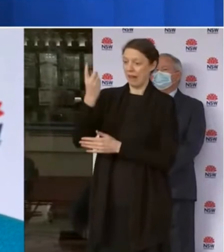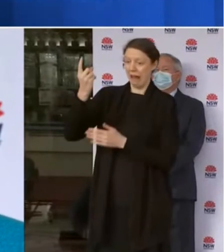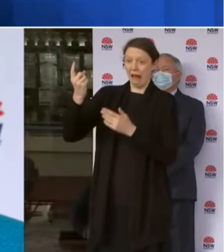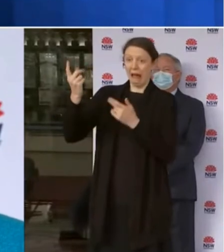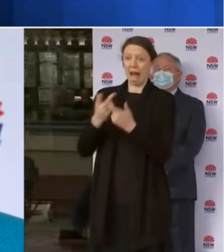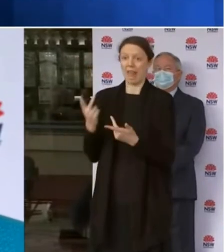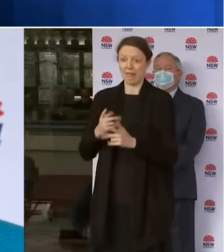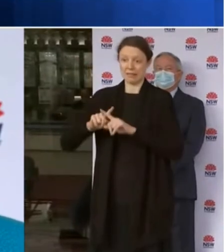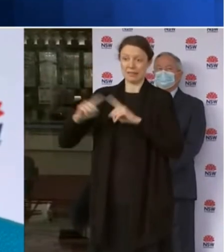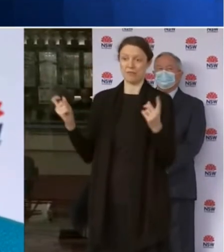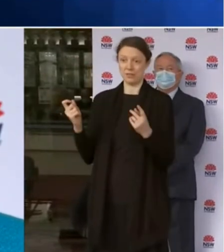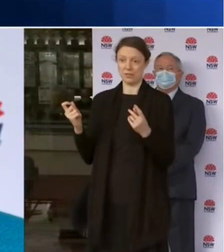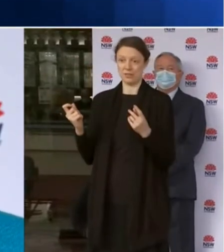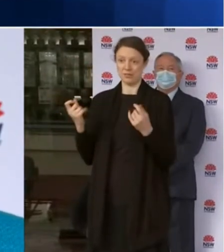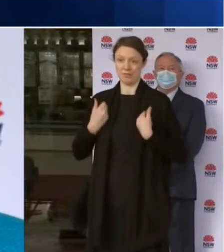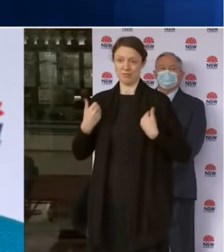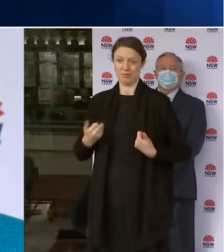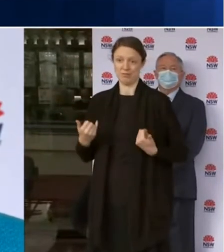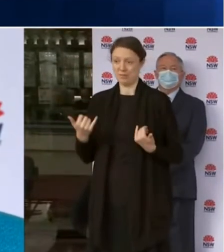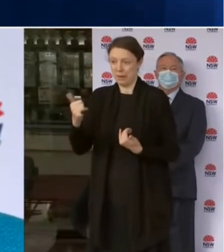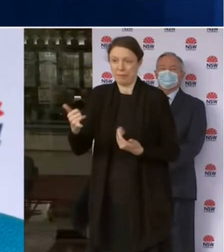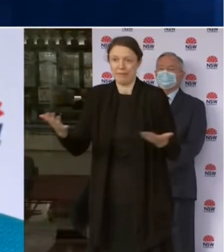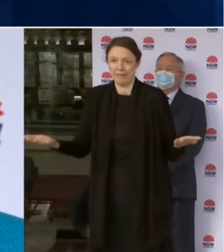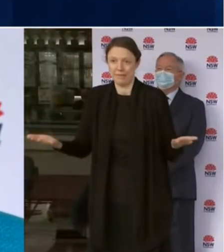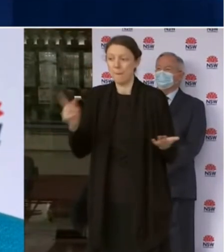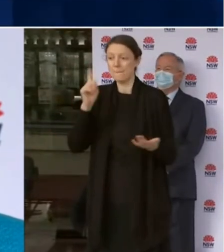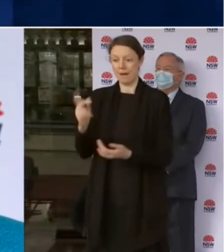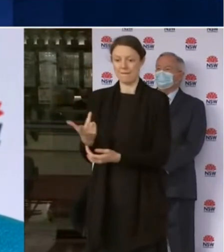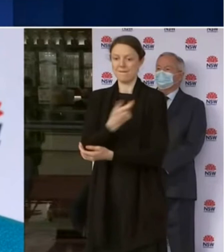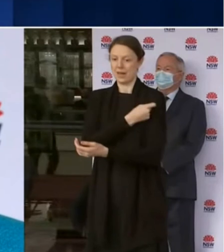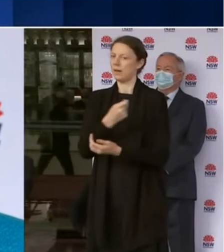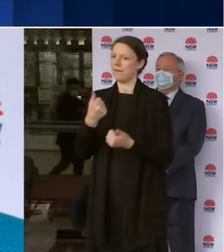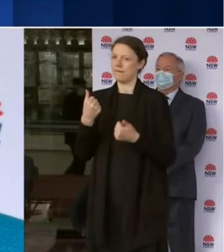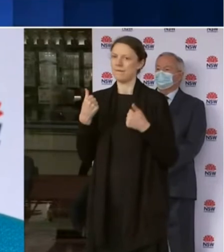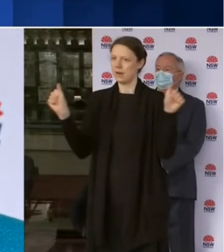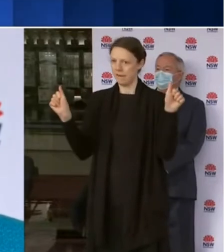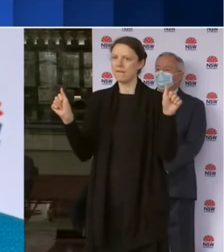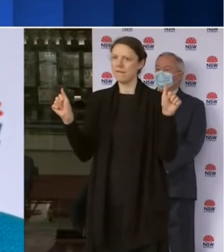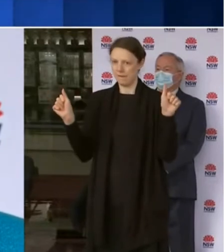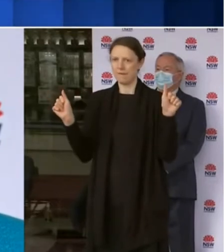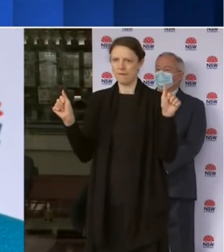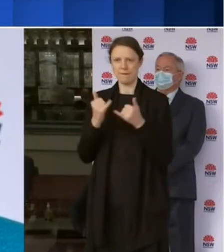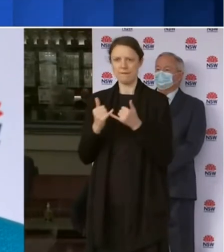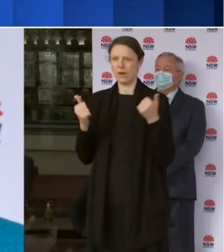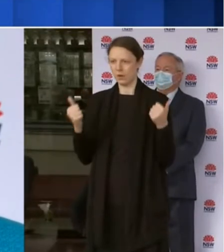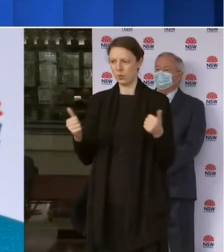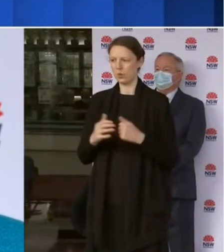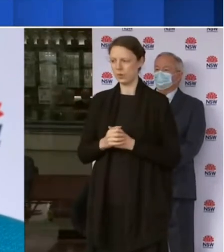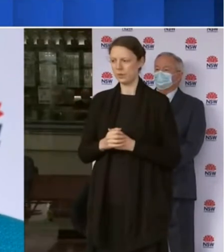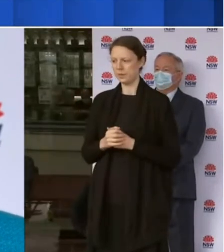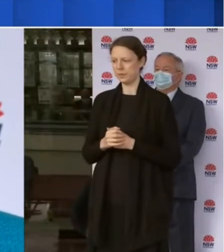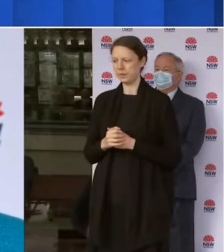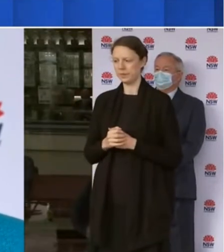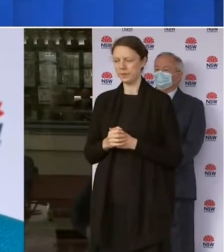might emerge but what we do know is that the vaccines available are very effective. The vaccines available whilst in Australia